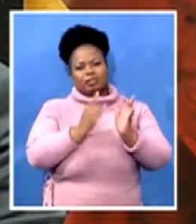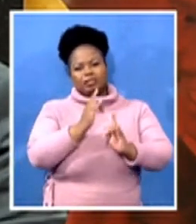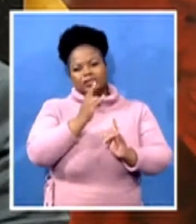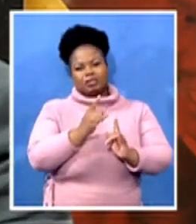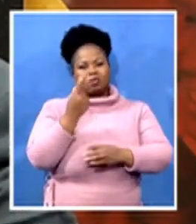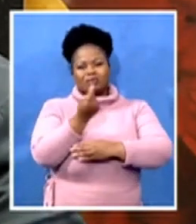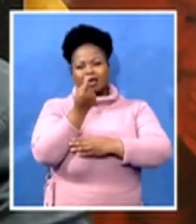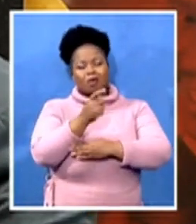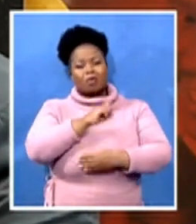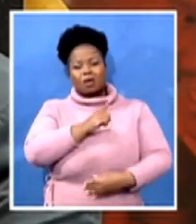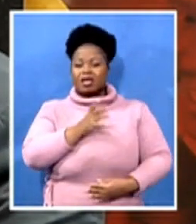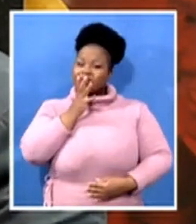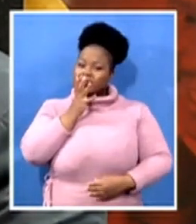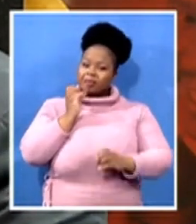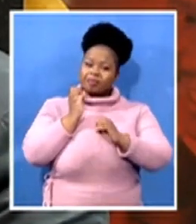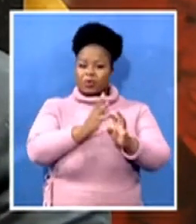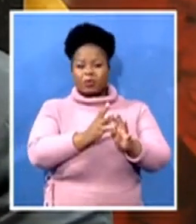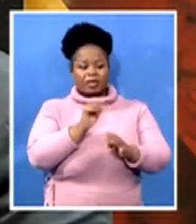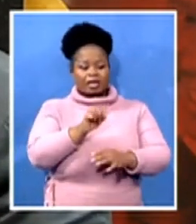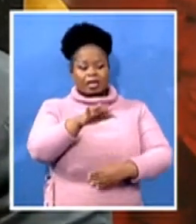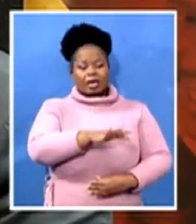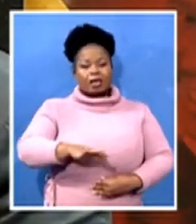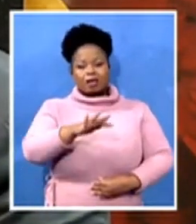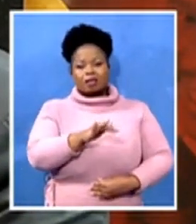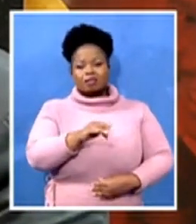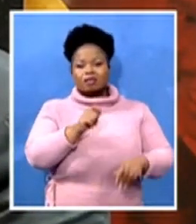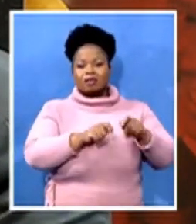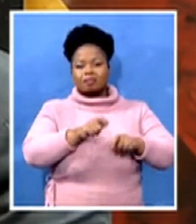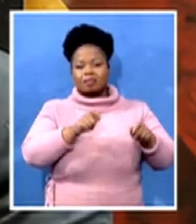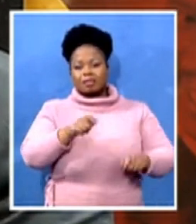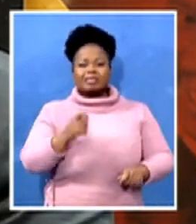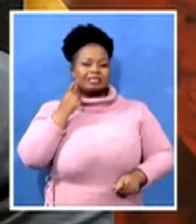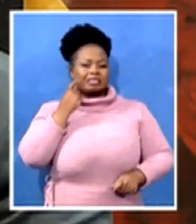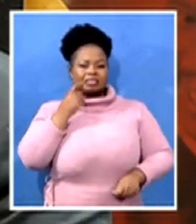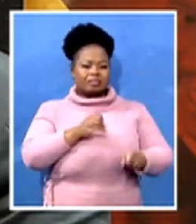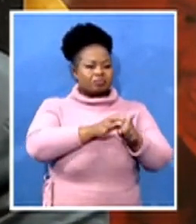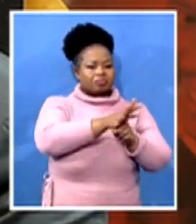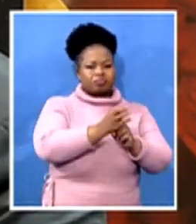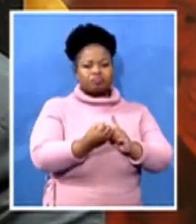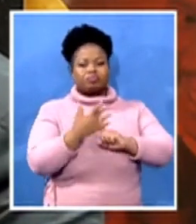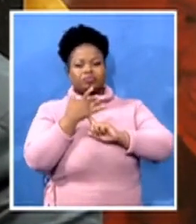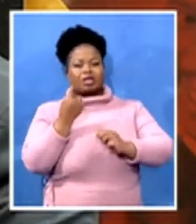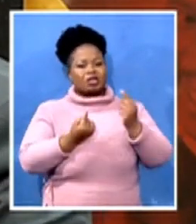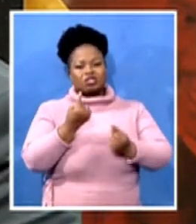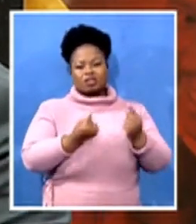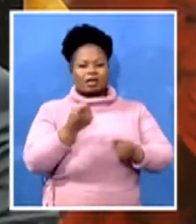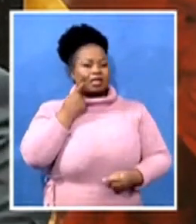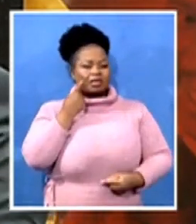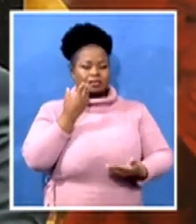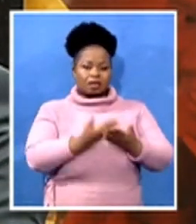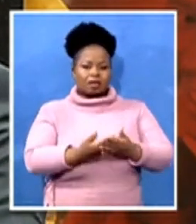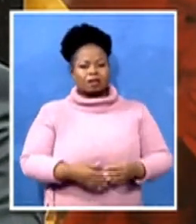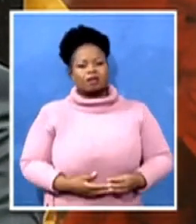ndawo maninzi amathuba okosulelana ngale ntsholongwane. Sikwazile ukuyinqanda le nto ngeemini